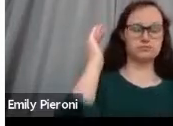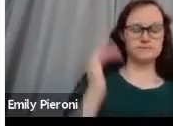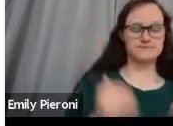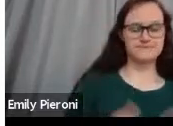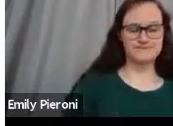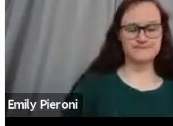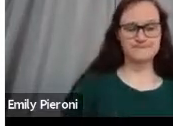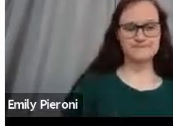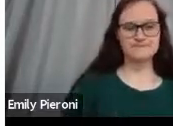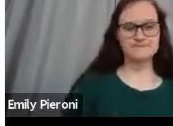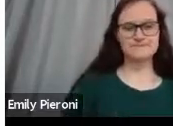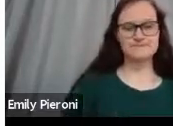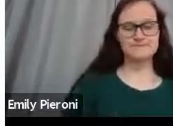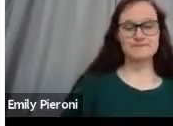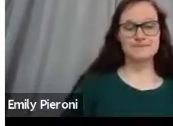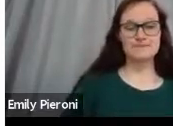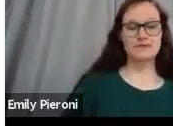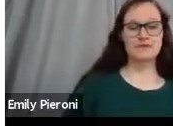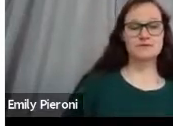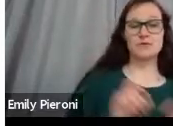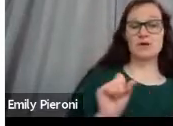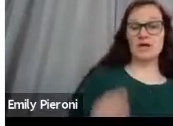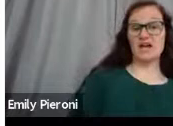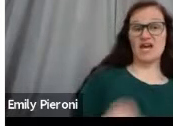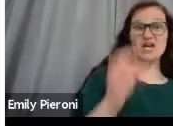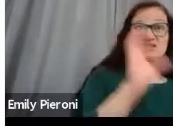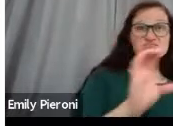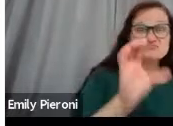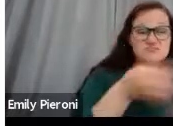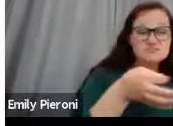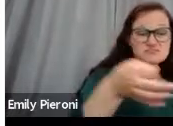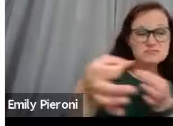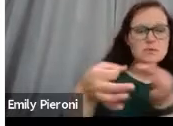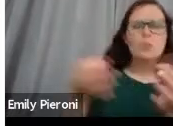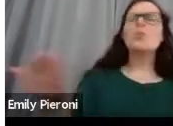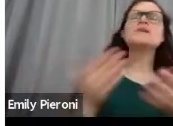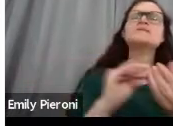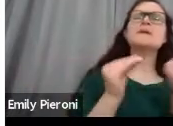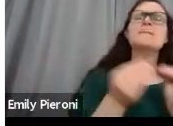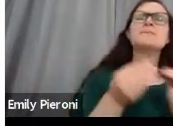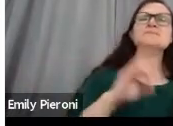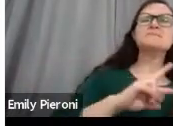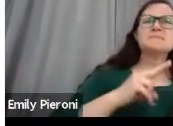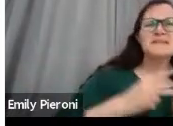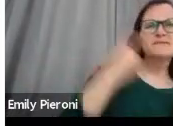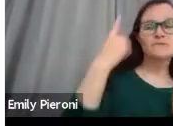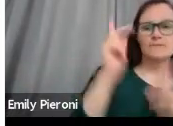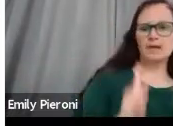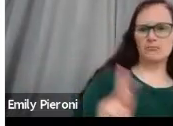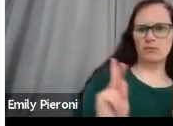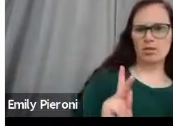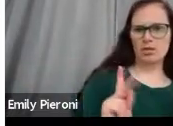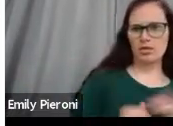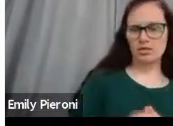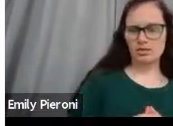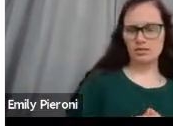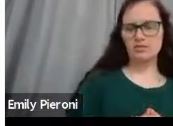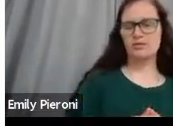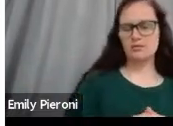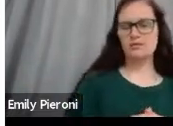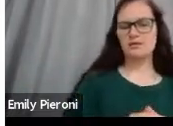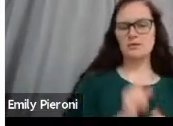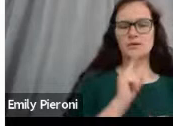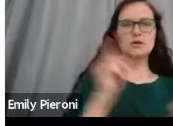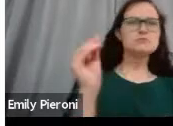The data with the story explores and explains the relevance of the data. What does it mean for people? And it builds a framework that improves